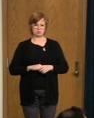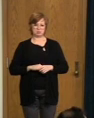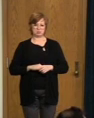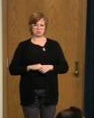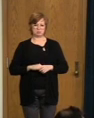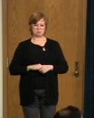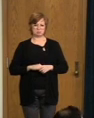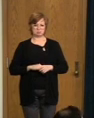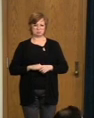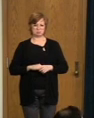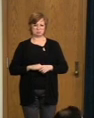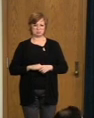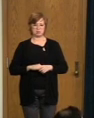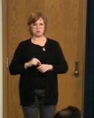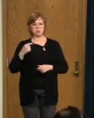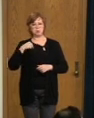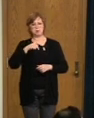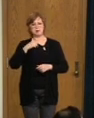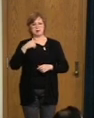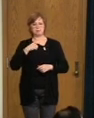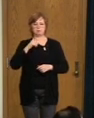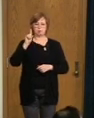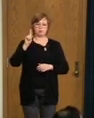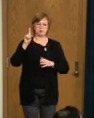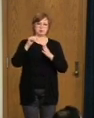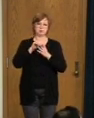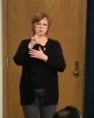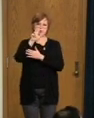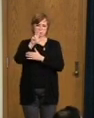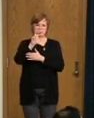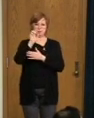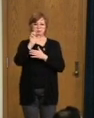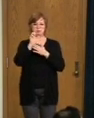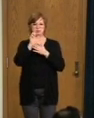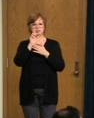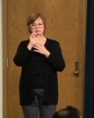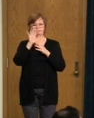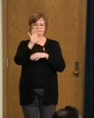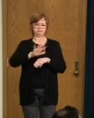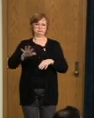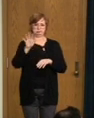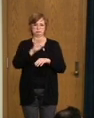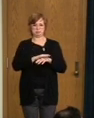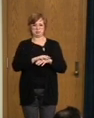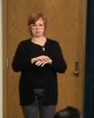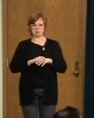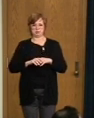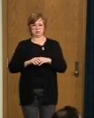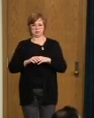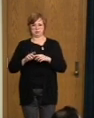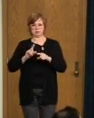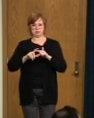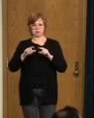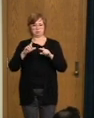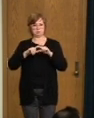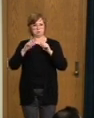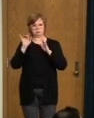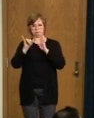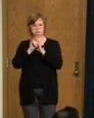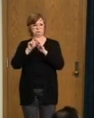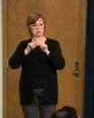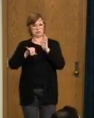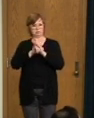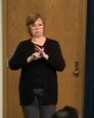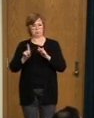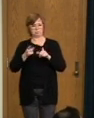Shahab showed, and we have 1,300-ish cases either with pending or unknown exposure 94 in a household setting. Some other places that have been